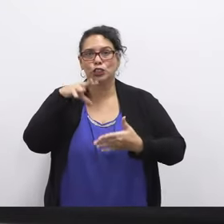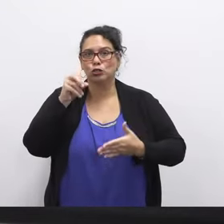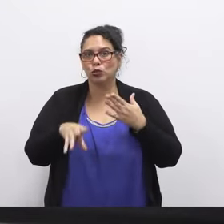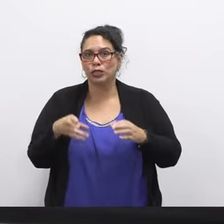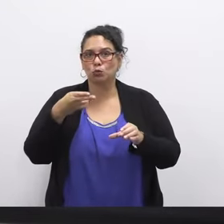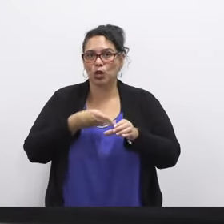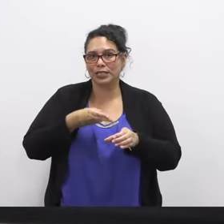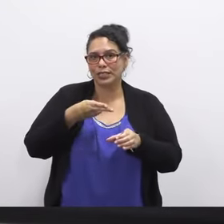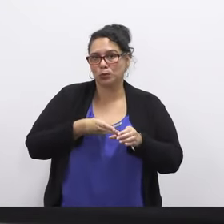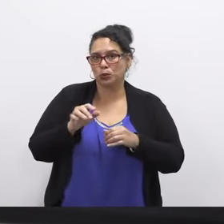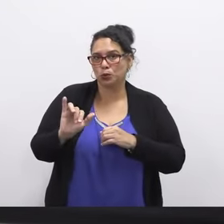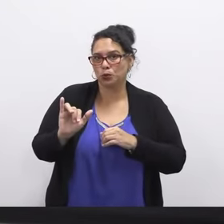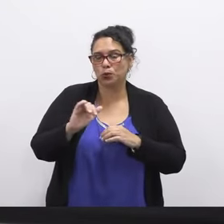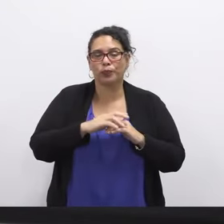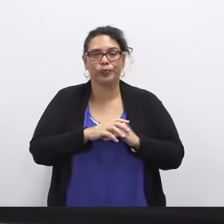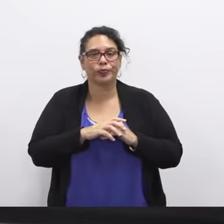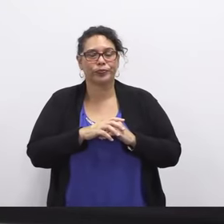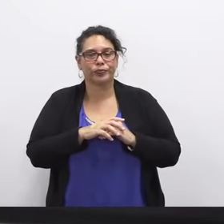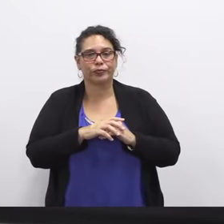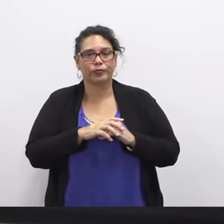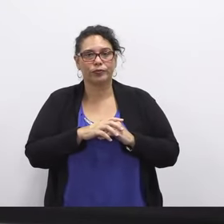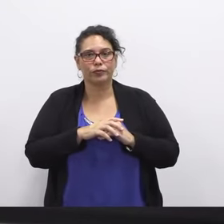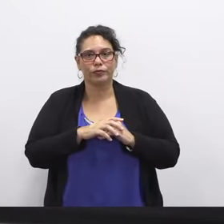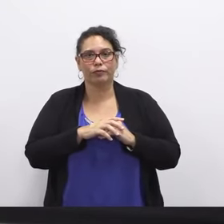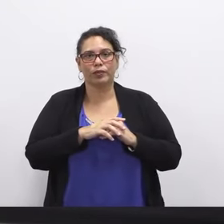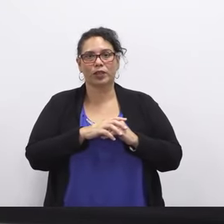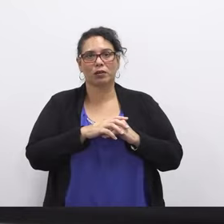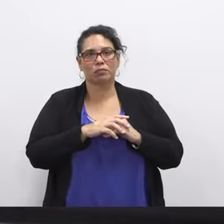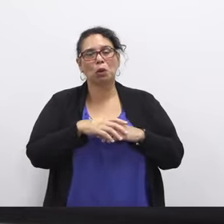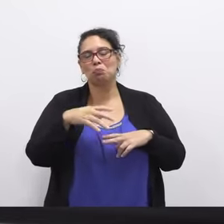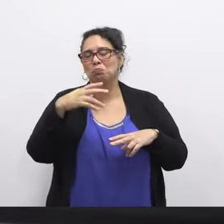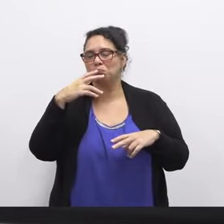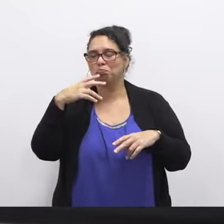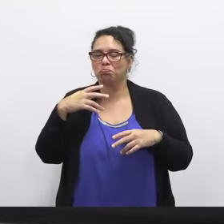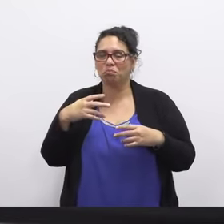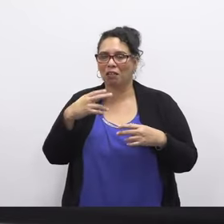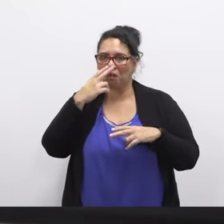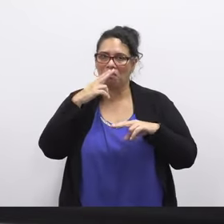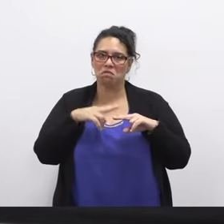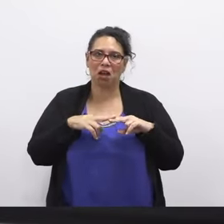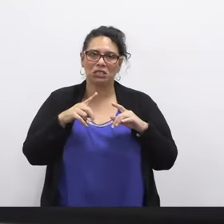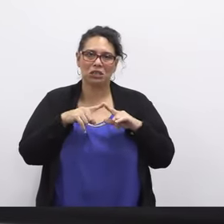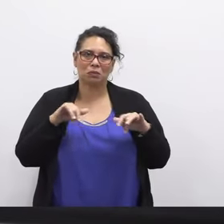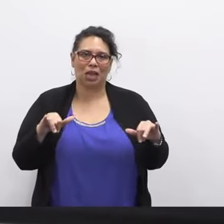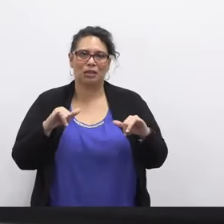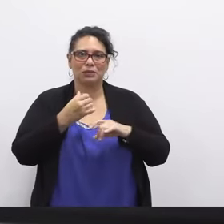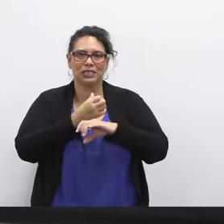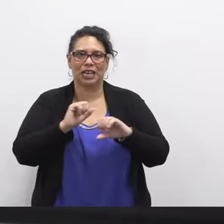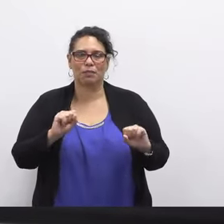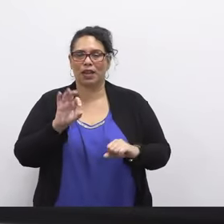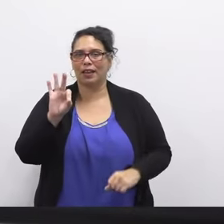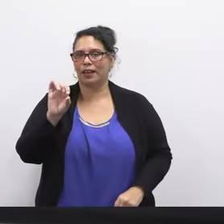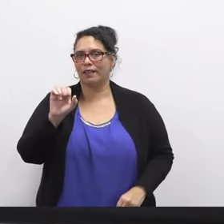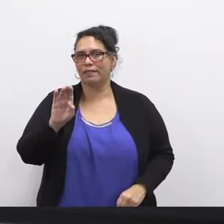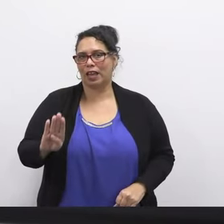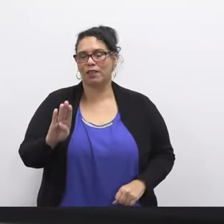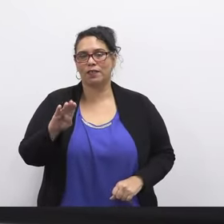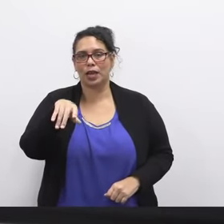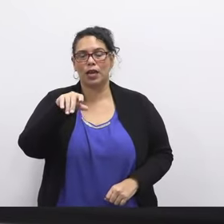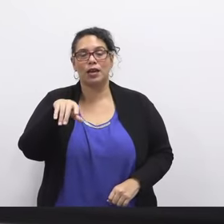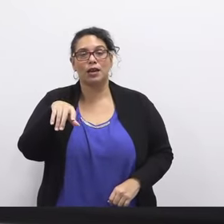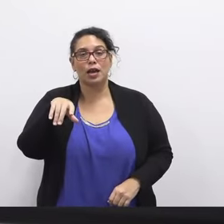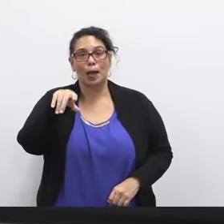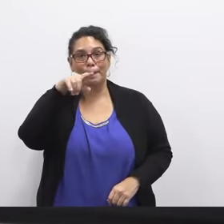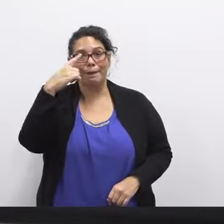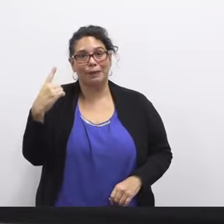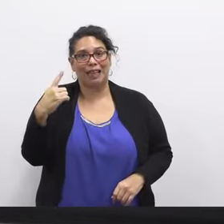participate in and are having a good time while staying safe. In February, we are hosting a Black History Month rally, a